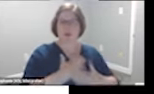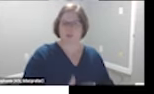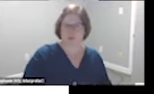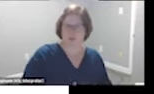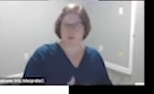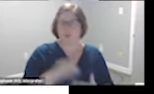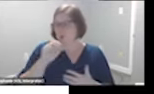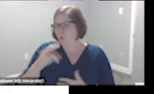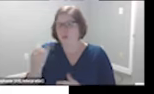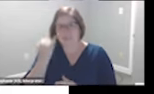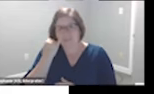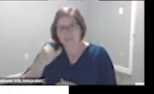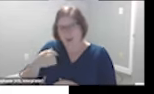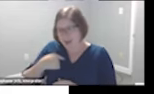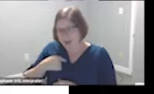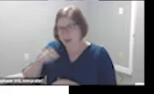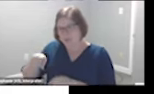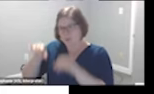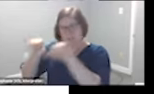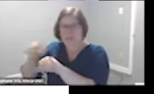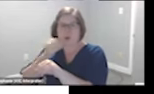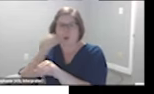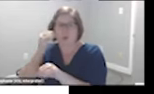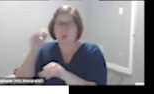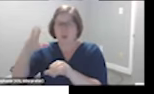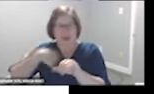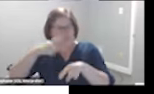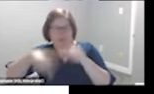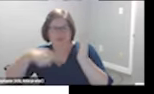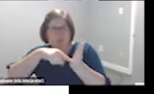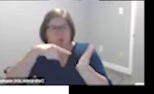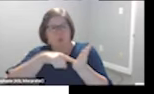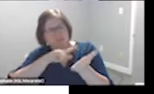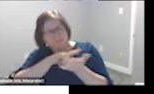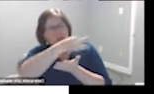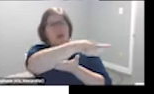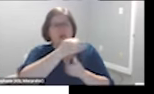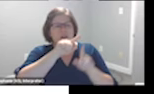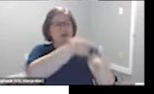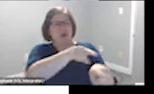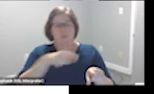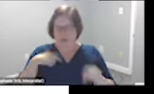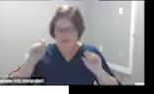at home or who is not sure how they will finance attending a conference to still be able to